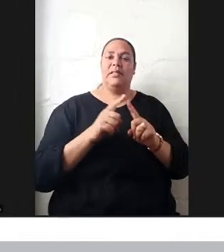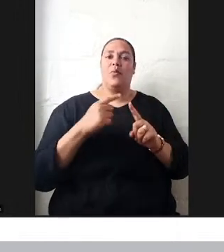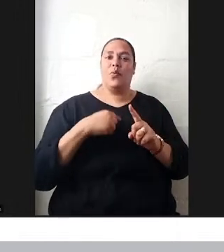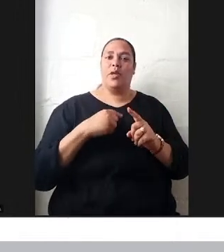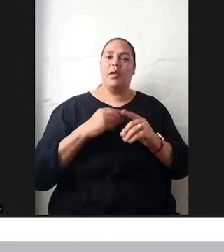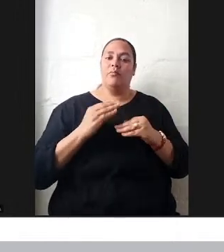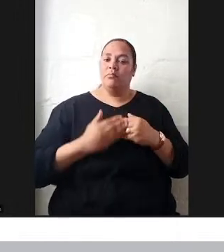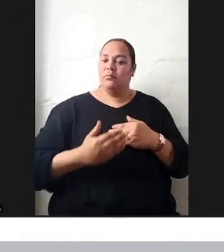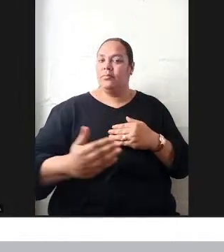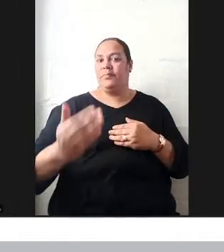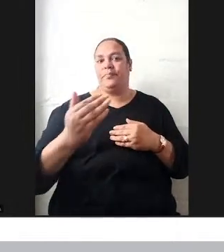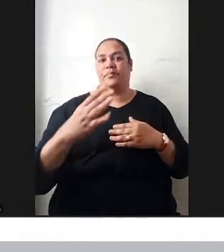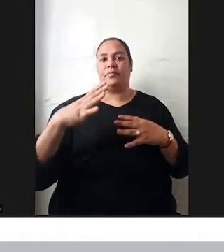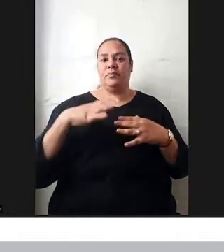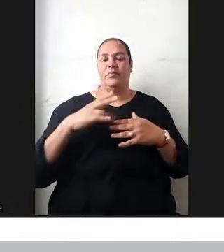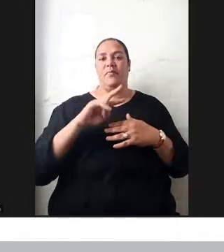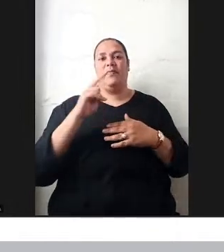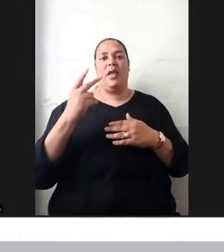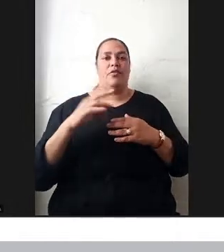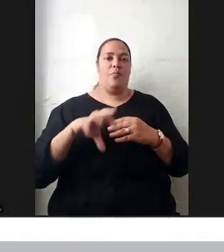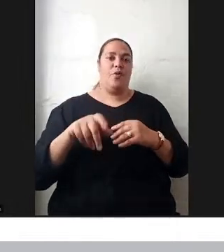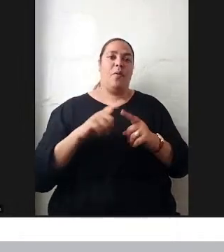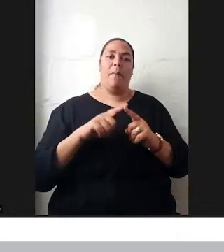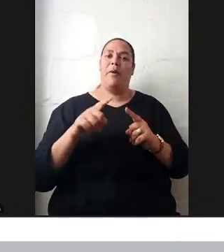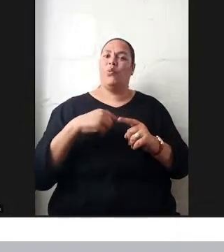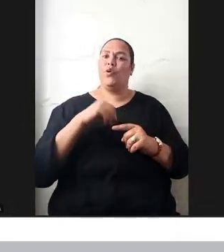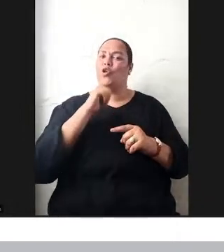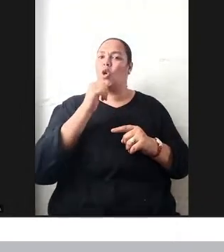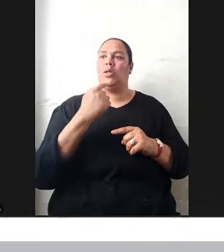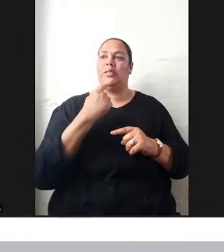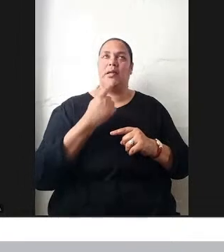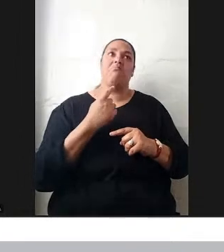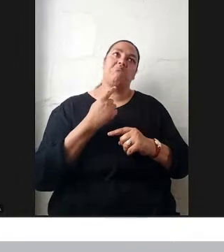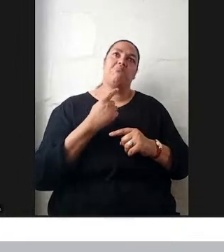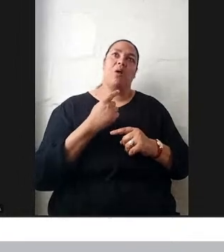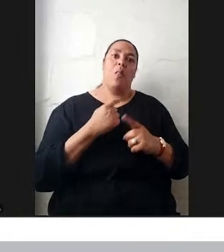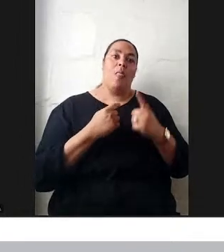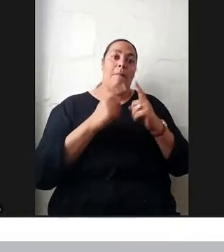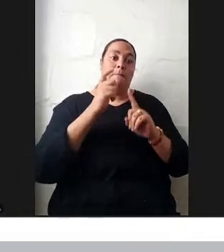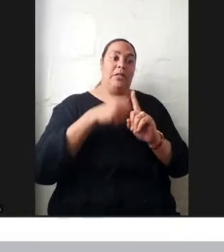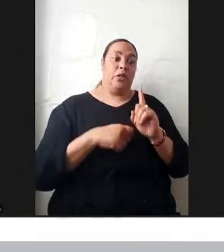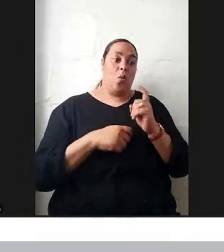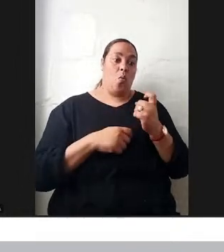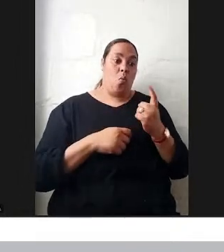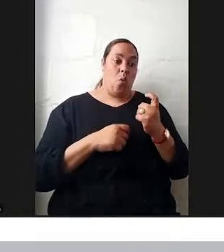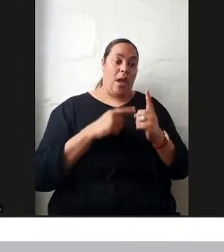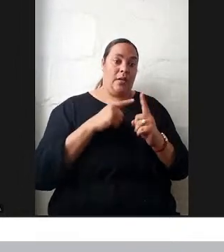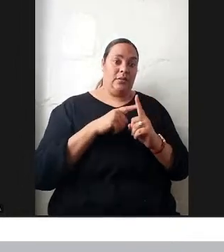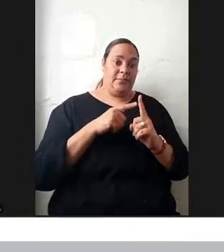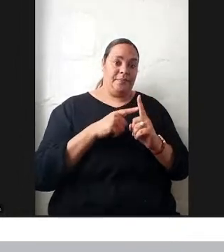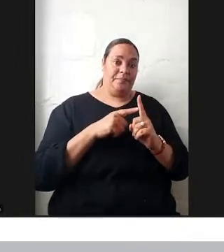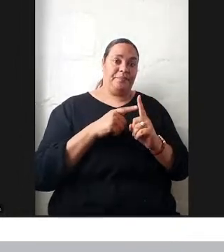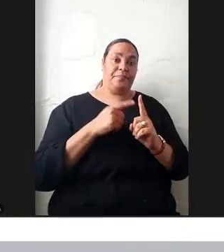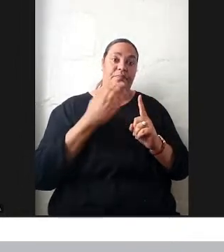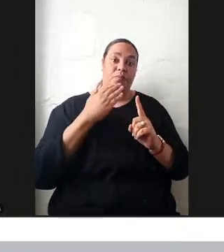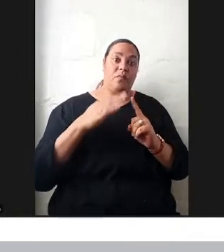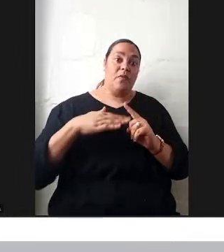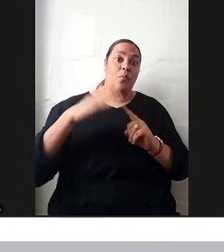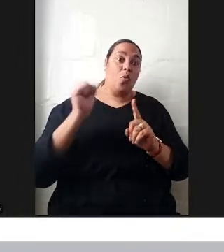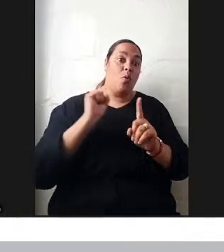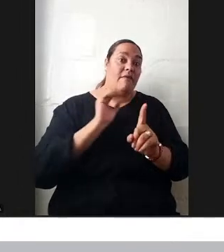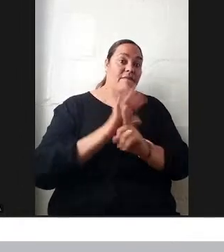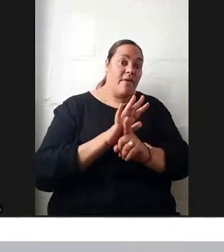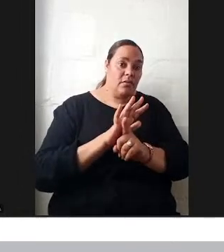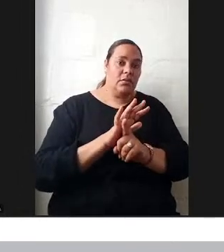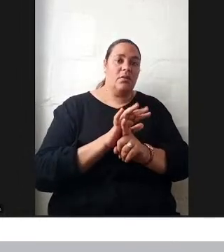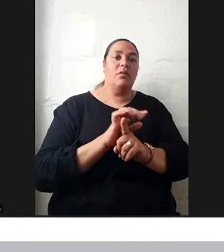of other provinces. But we're not going to be able to say the one person or one entrepreneur who is mostly affected, are we